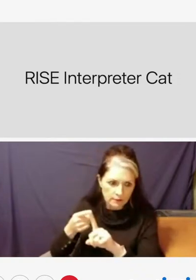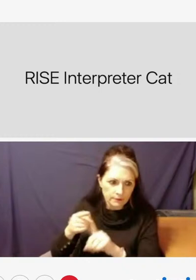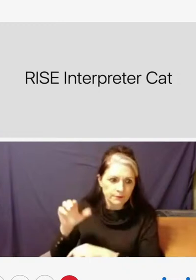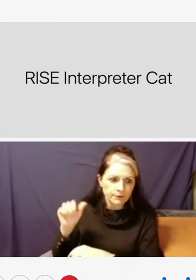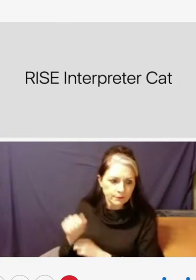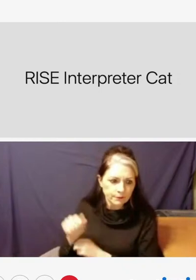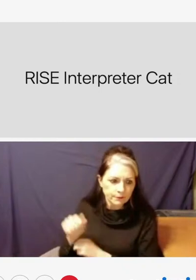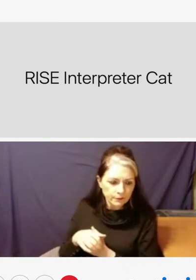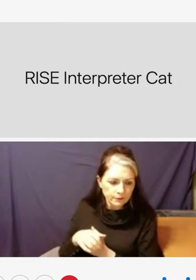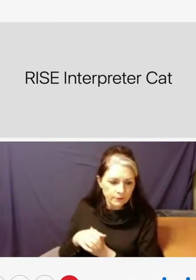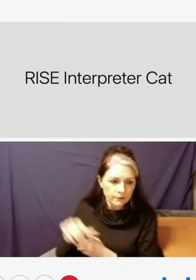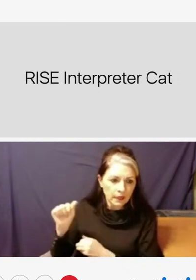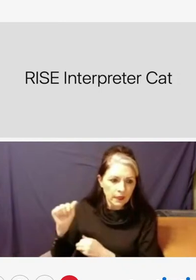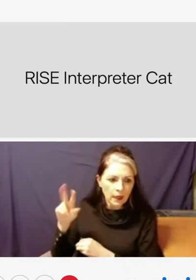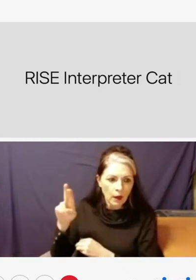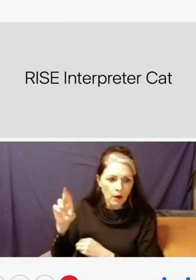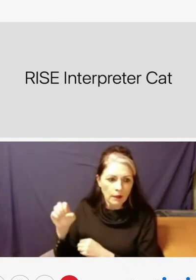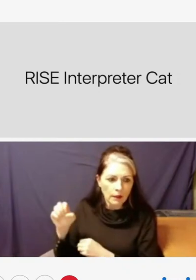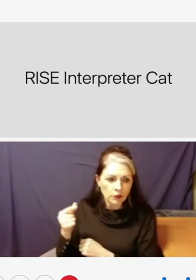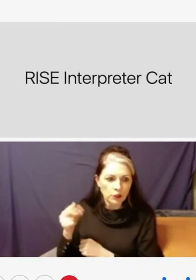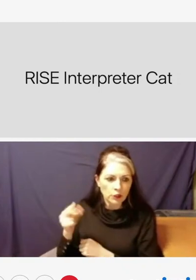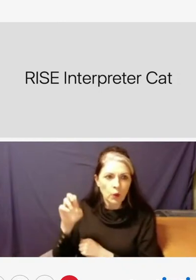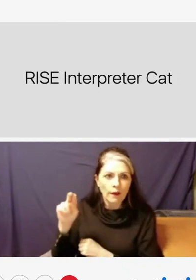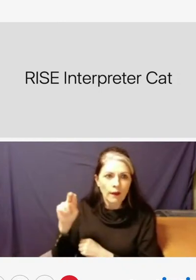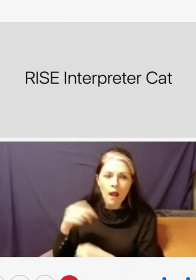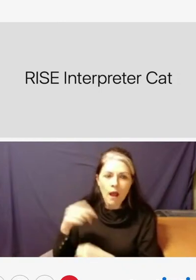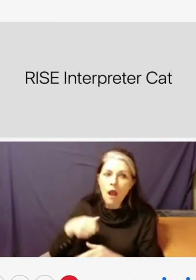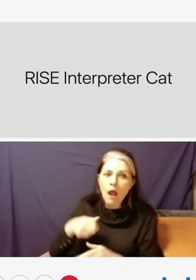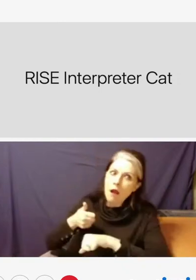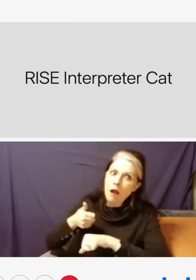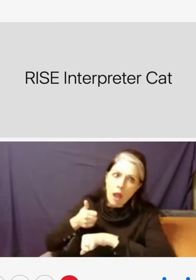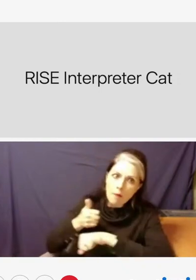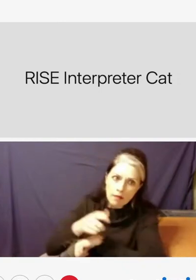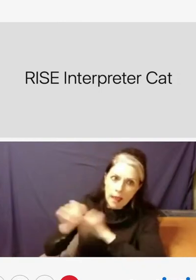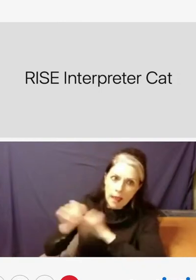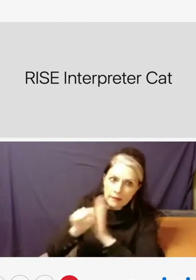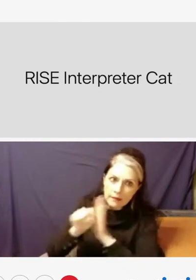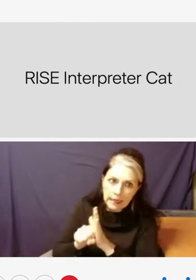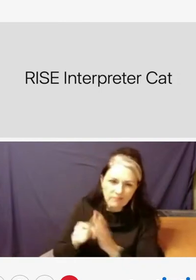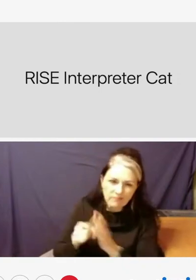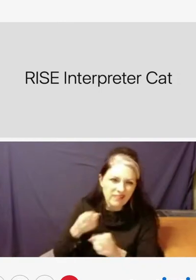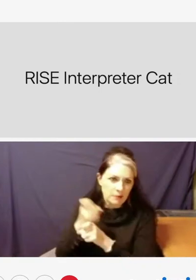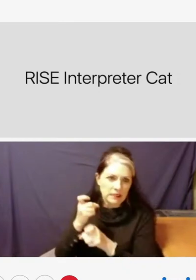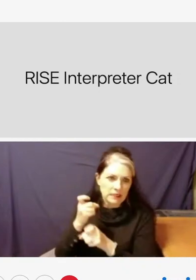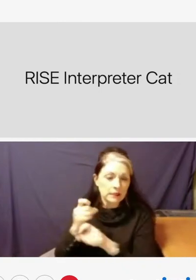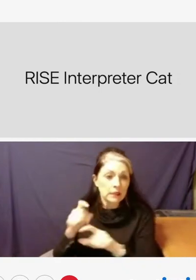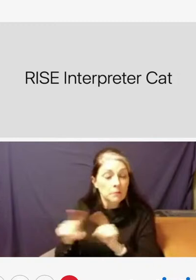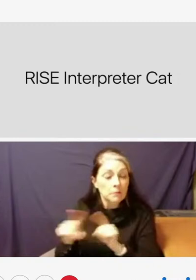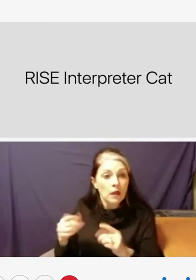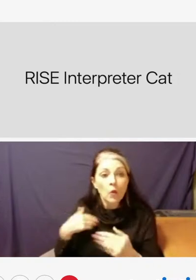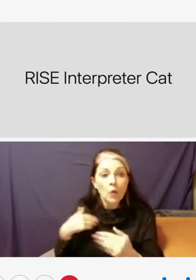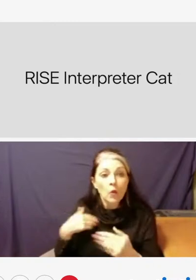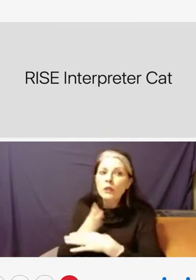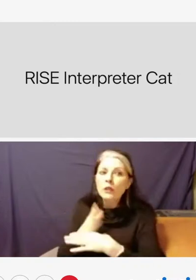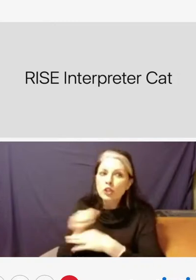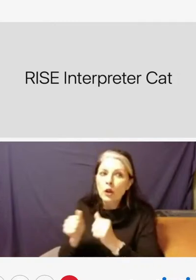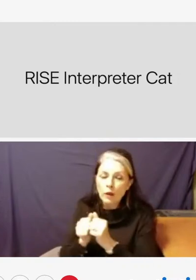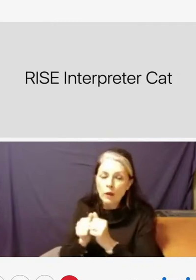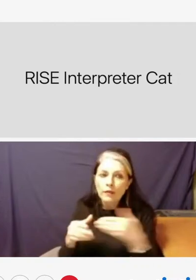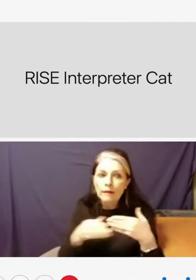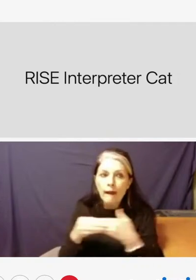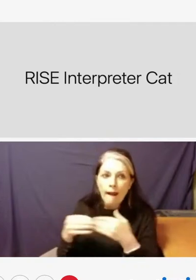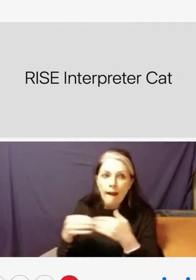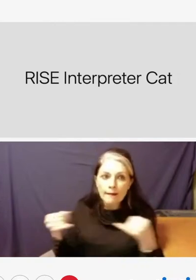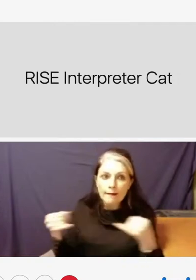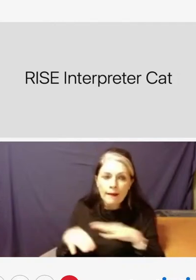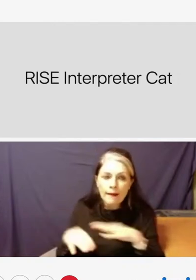blame the state and the you know I'm kidding uh but I didn't we did we do share that that these guidelines are based on California Department